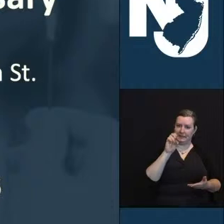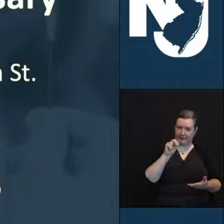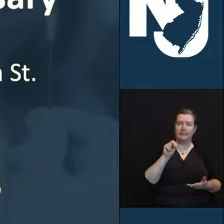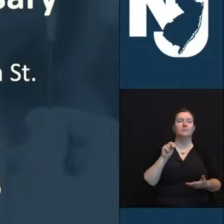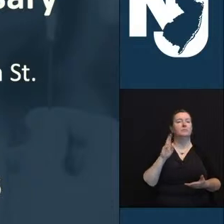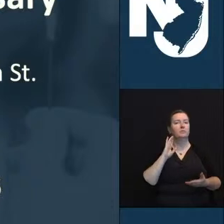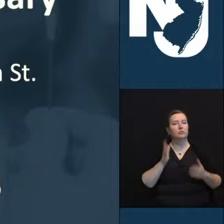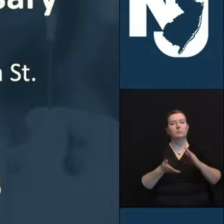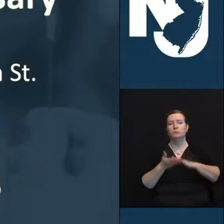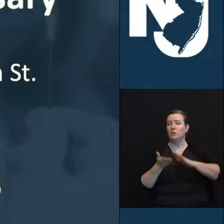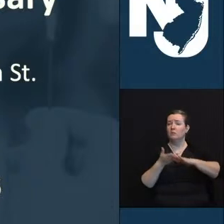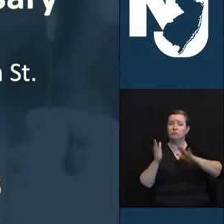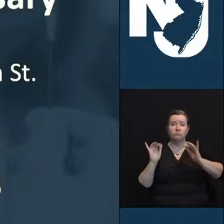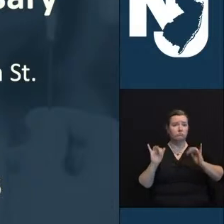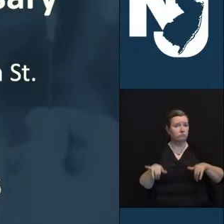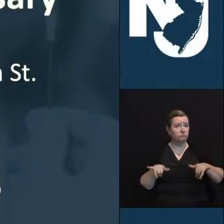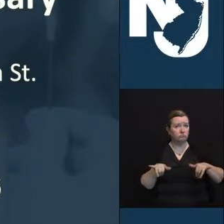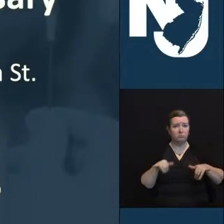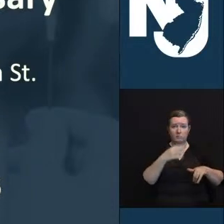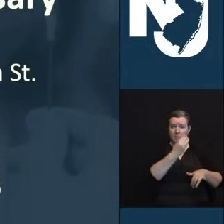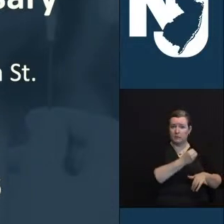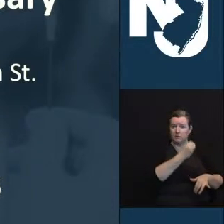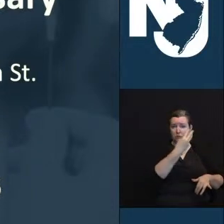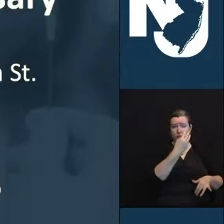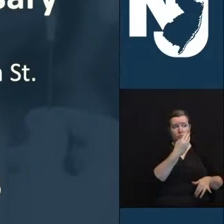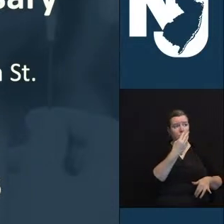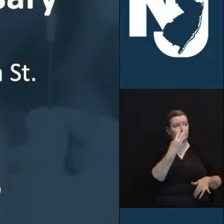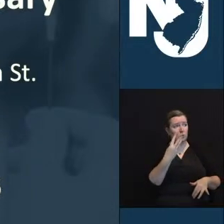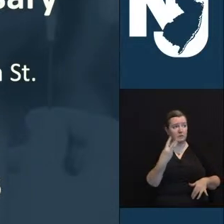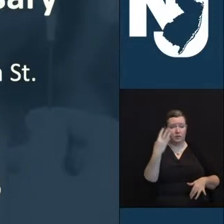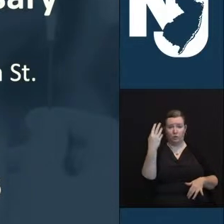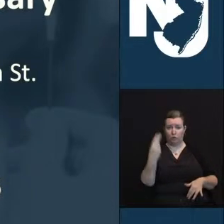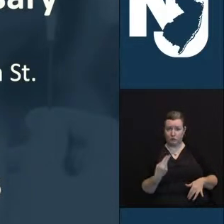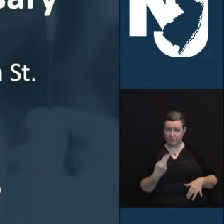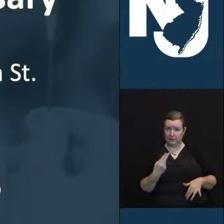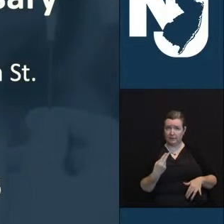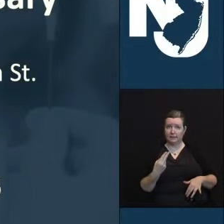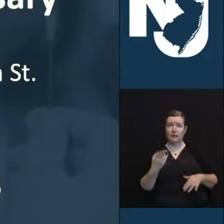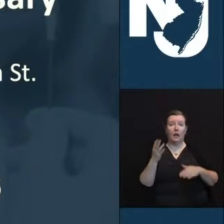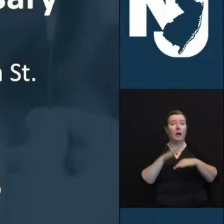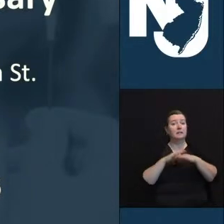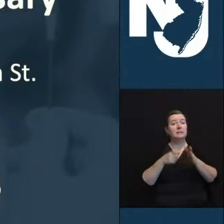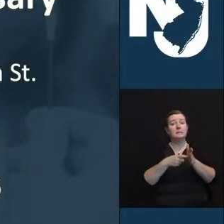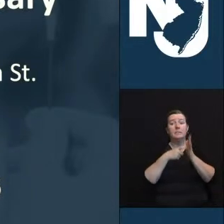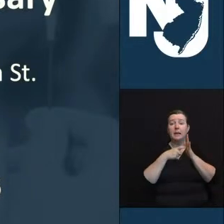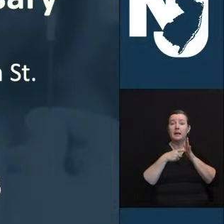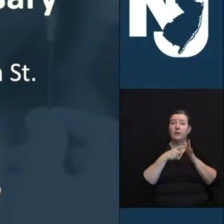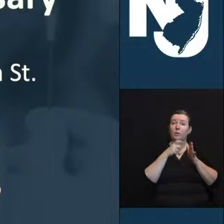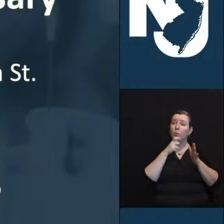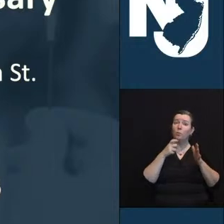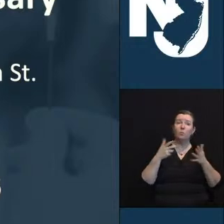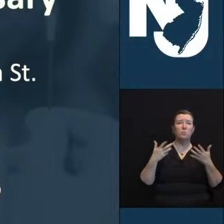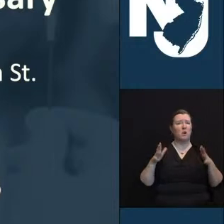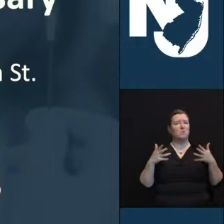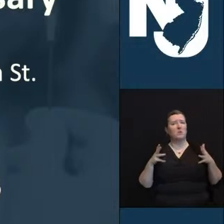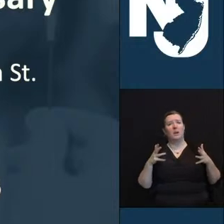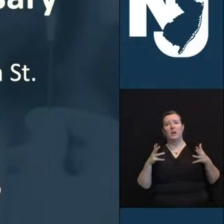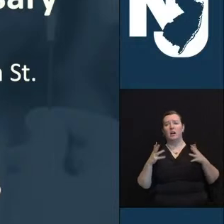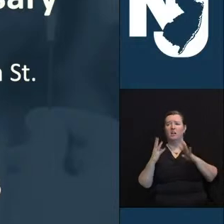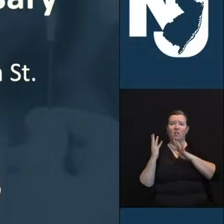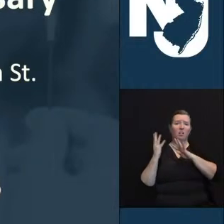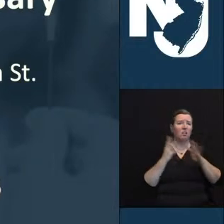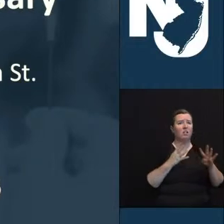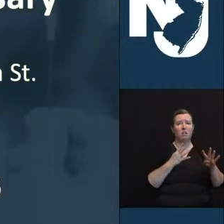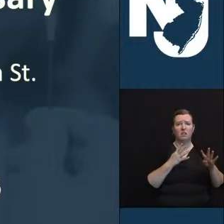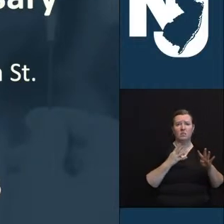noted until there is no longer a demand for testing. They do not require an appointment either, and I sincerely thank all the partners